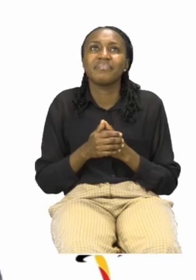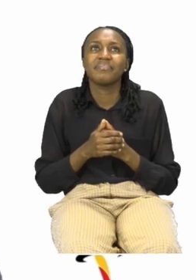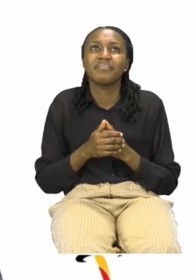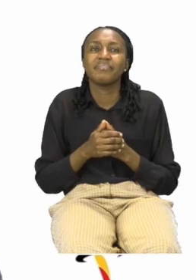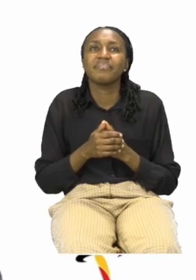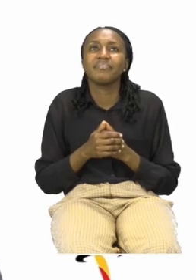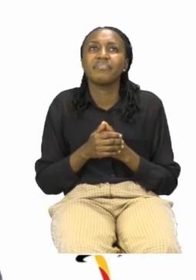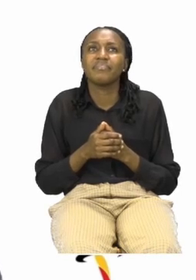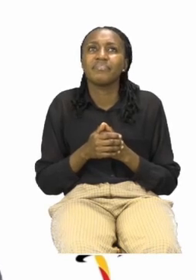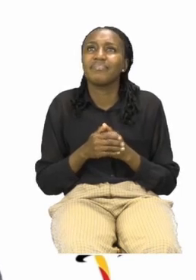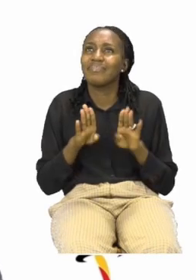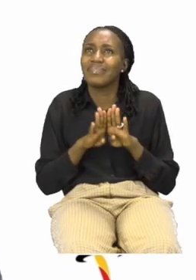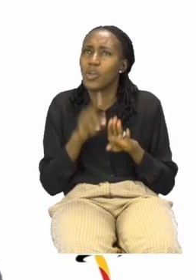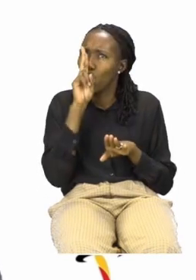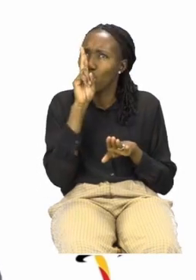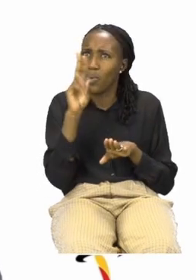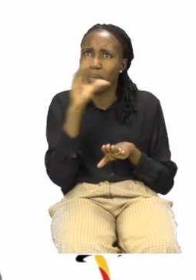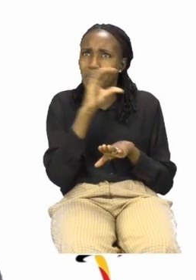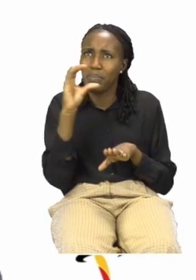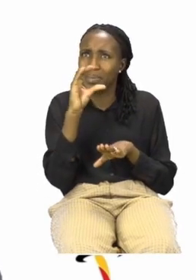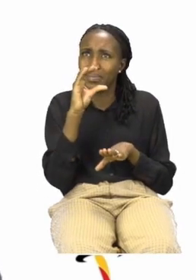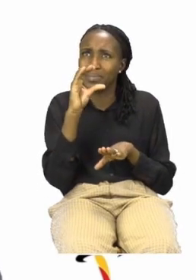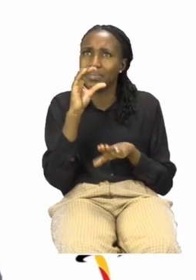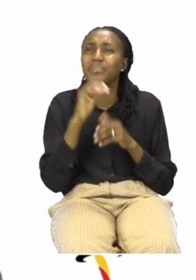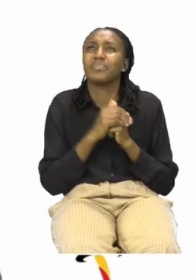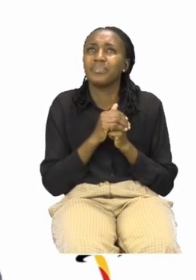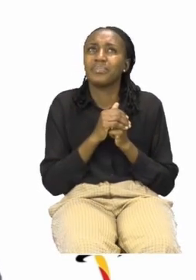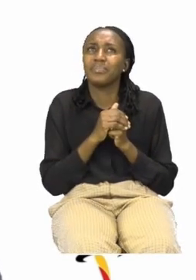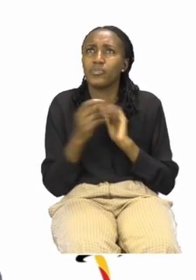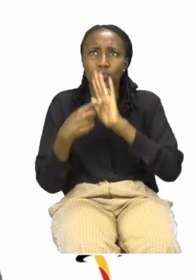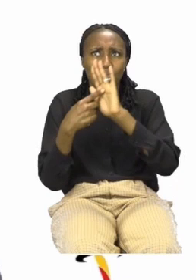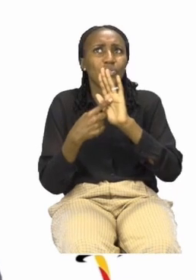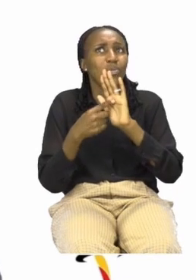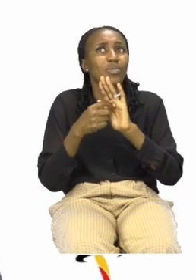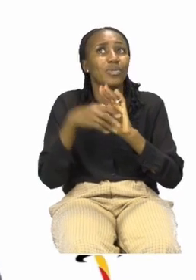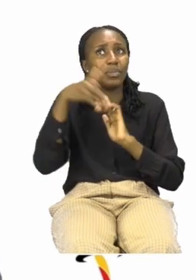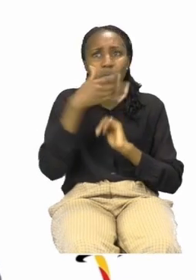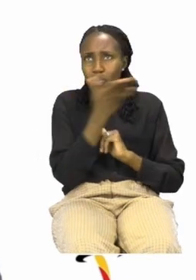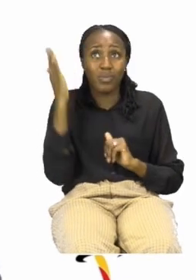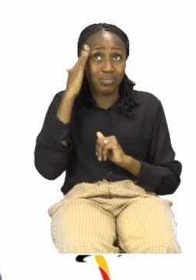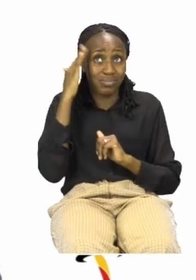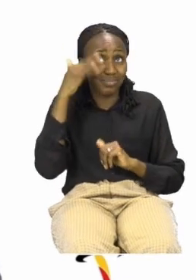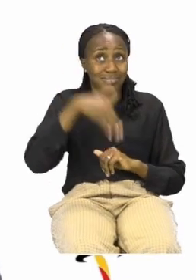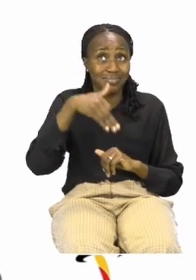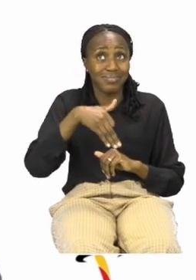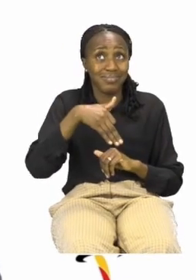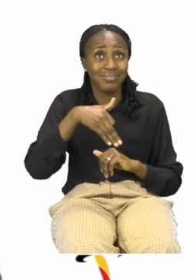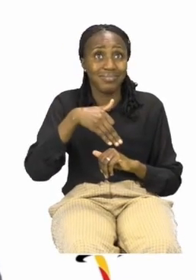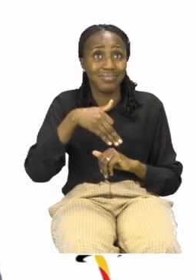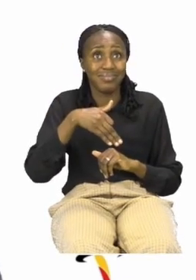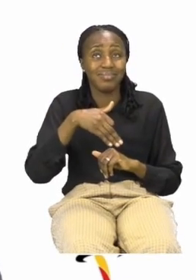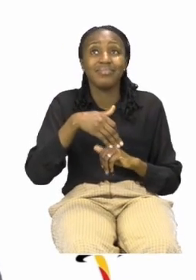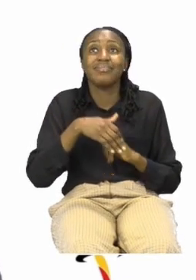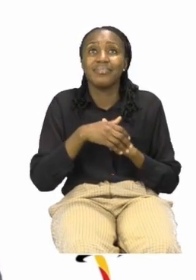Yeah, she has done that work herself in 2 hours to market Namibia, because everybody knows about Namibia now. Yes, I'm not trying to